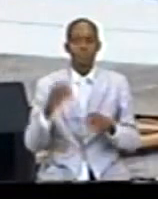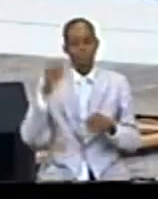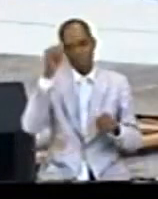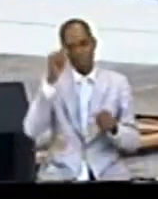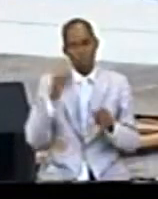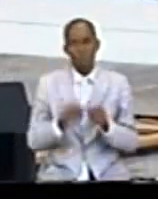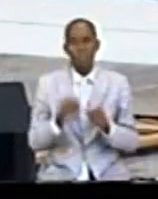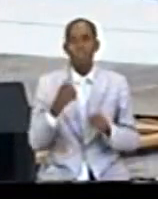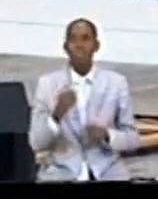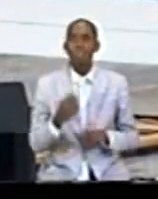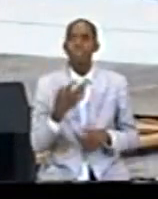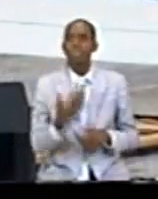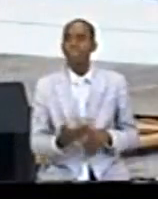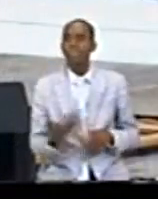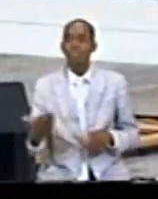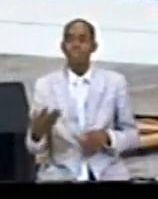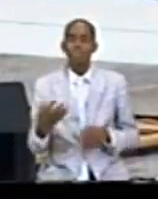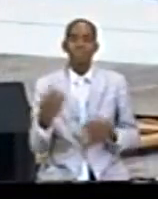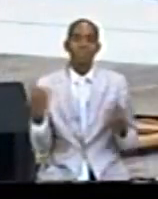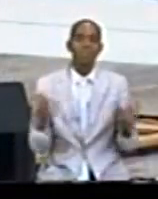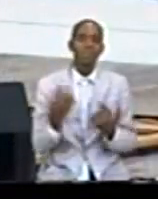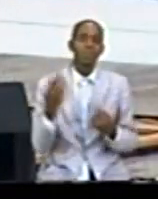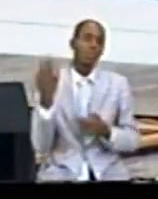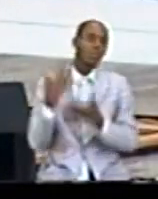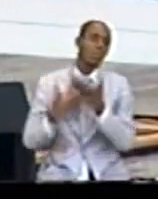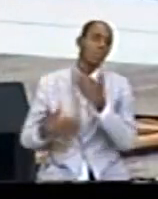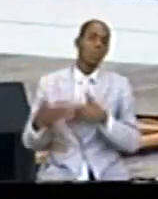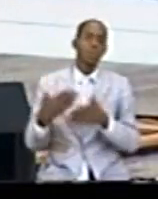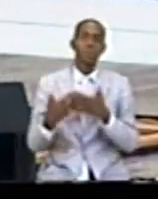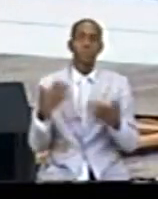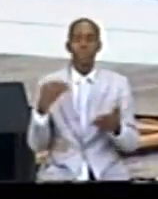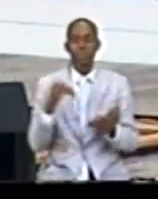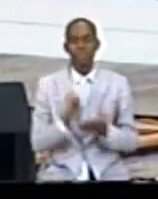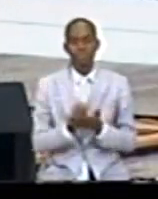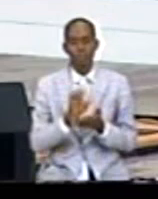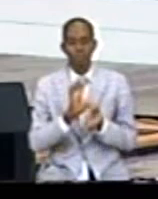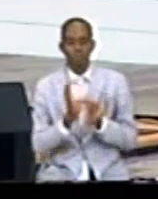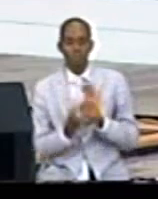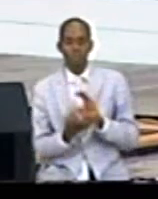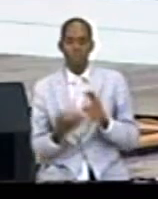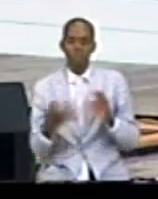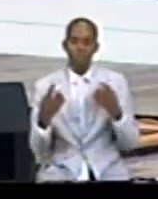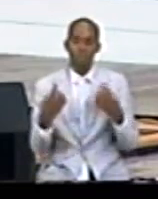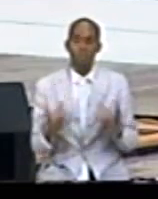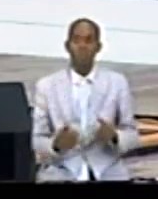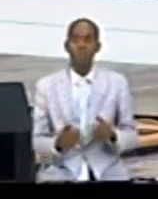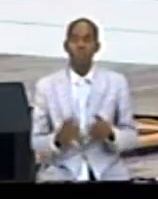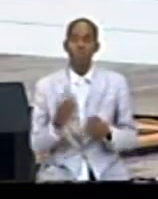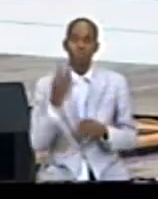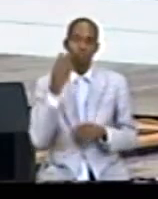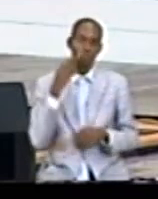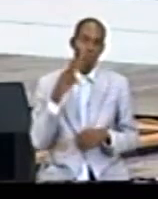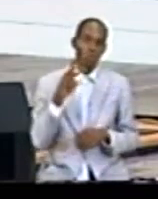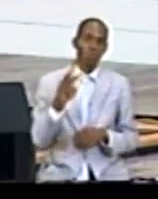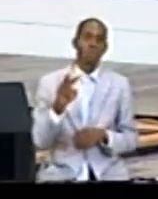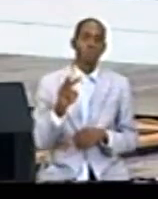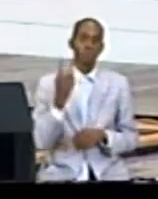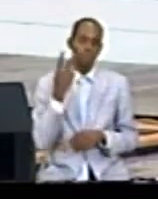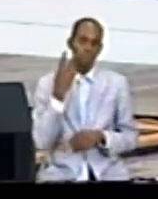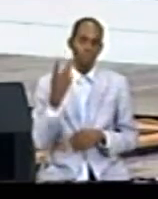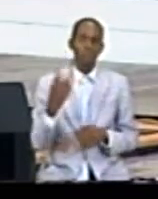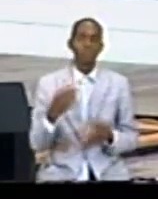the things of the past before that conversion took place. Behold, look at